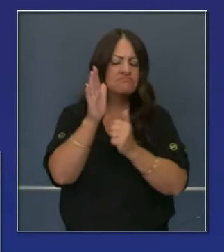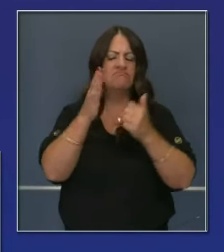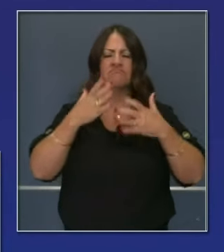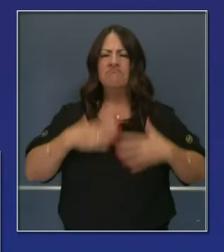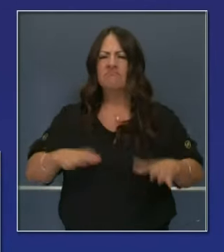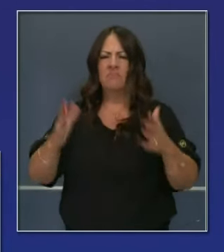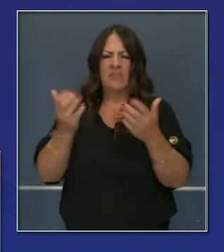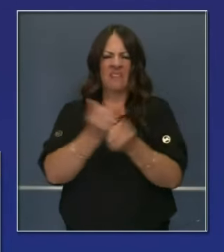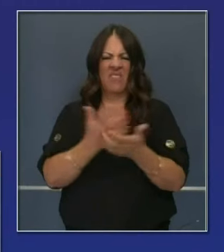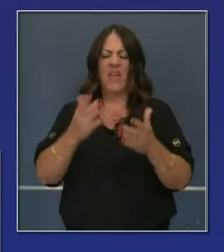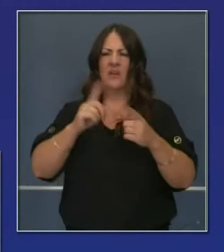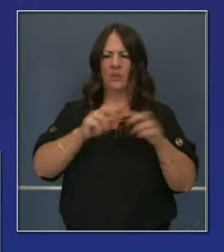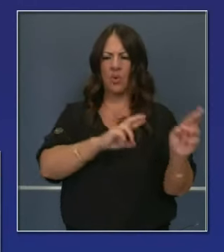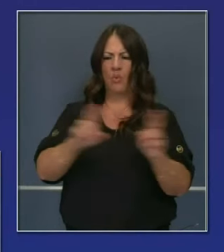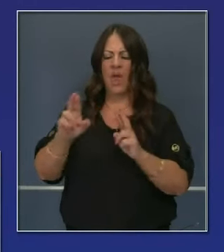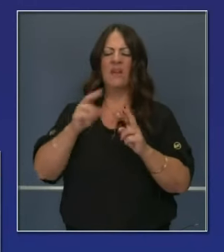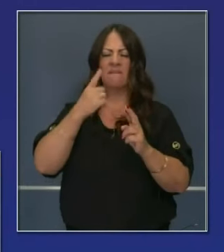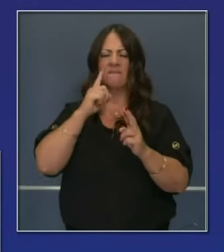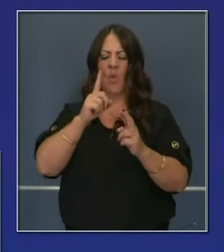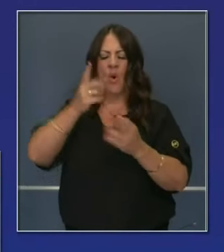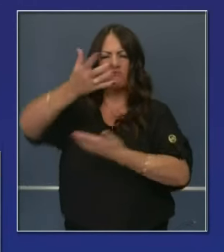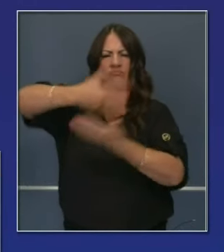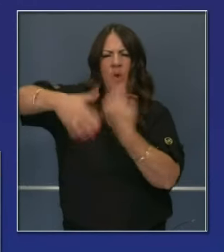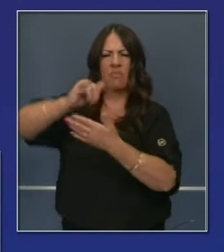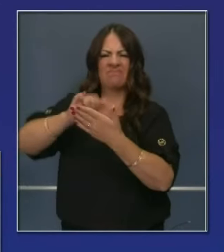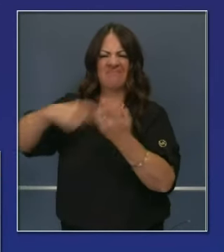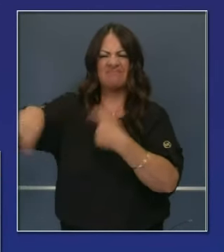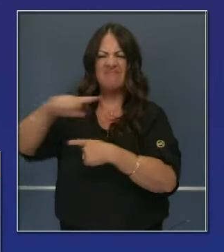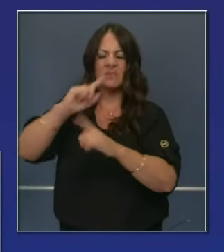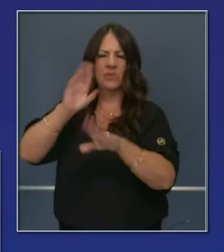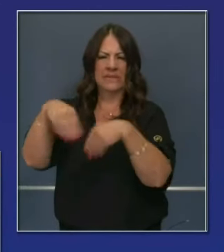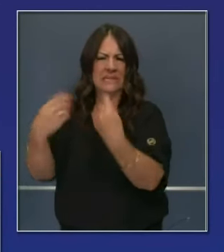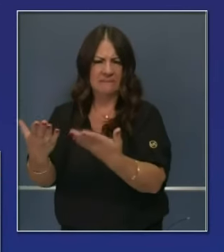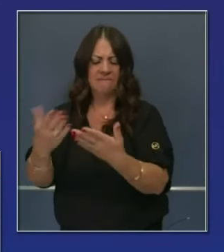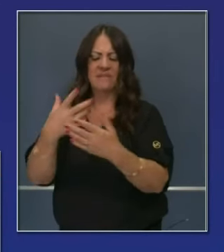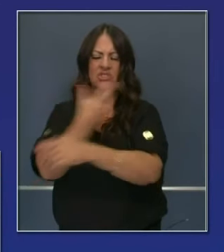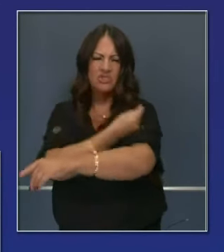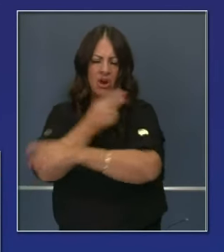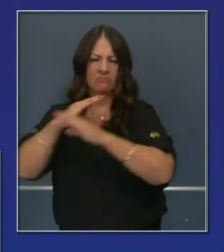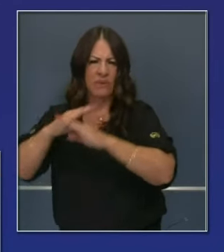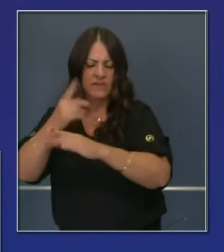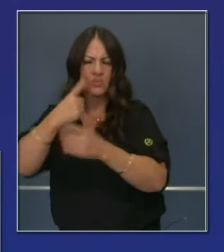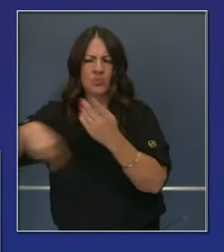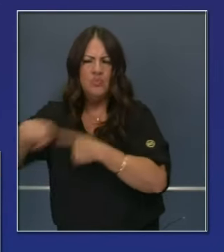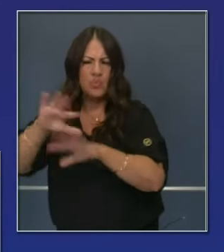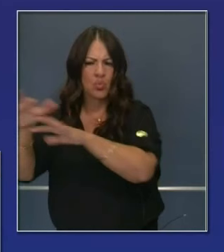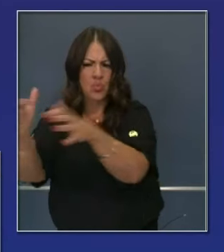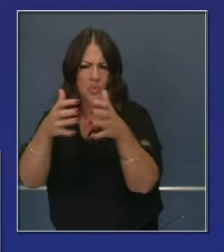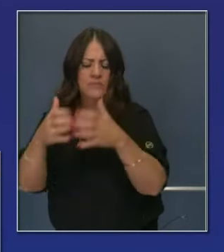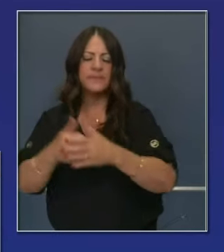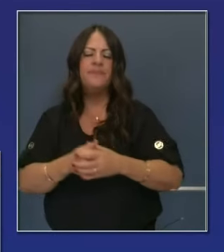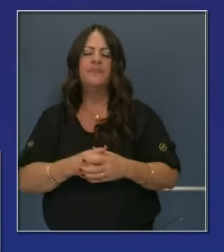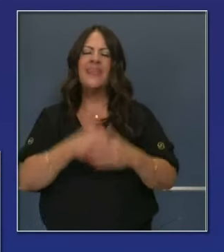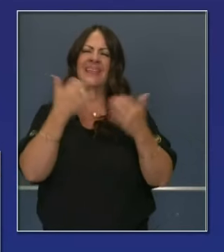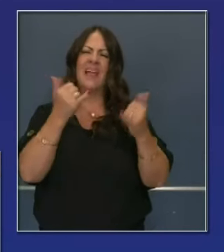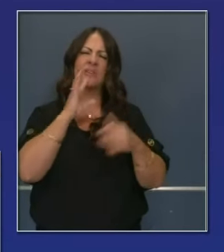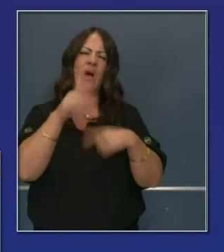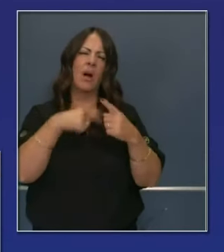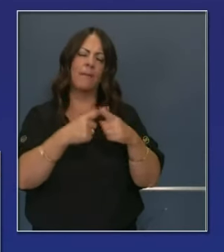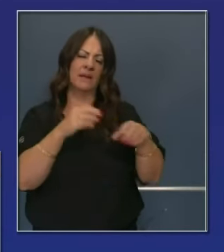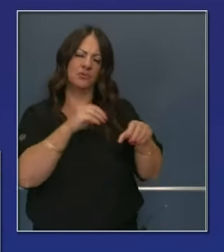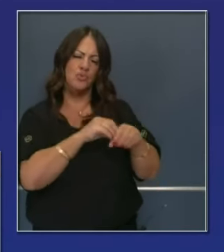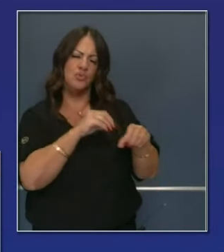of challenges. Relates to challenges, the issue of storage requirements. I mentioned storage a moment